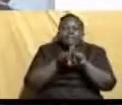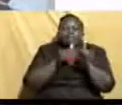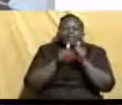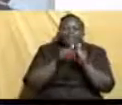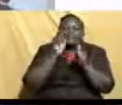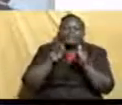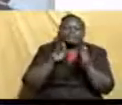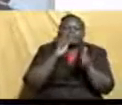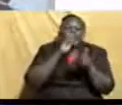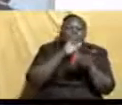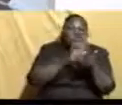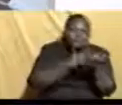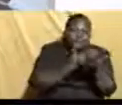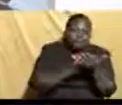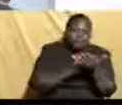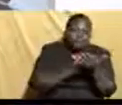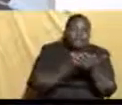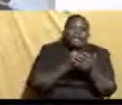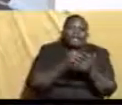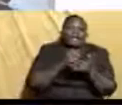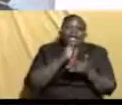is because our constitution,